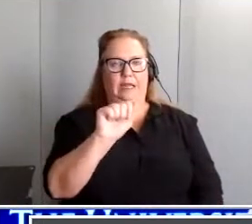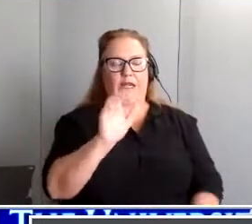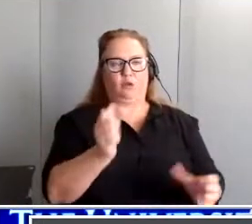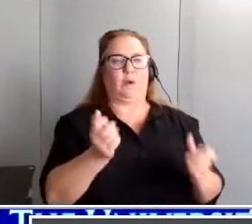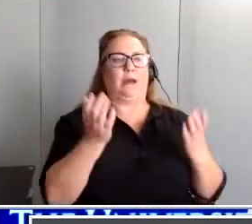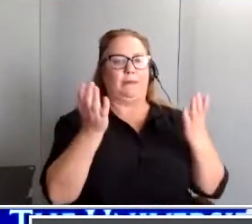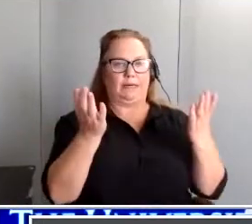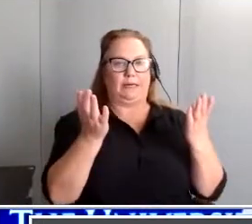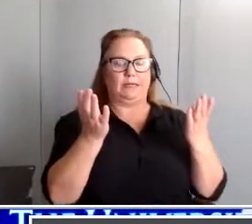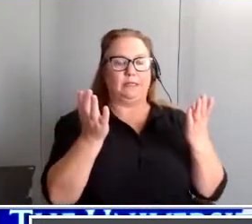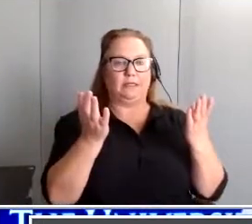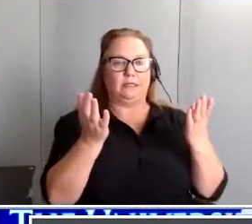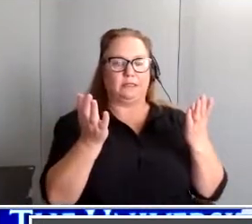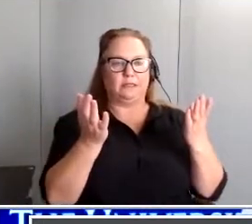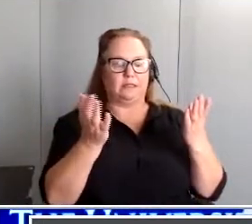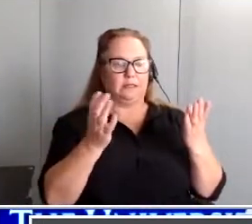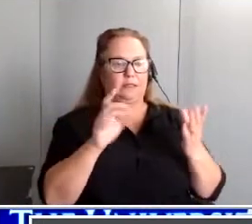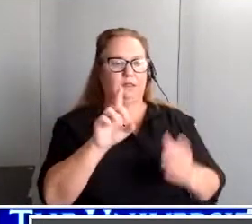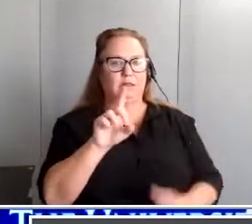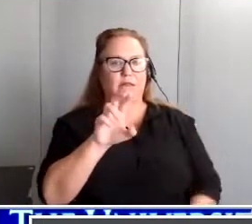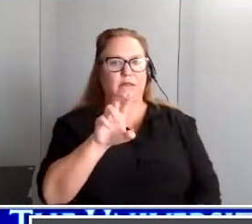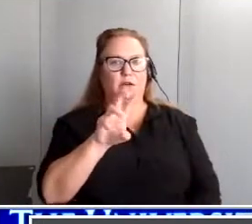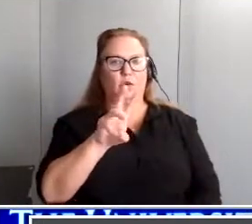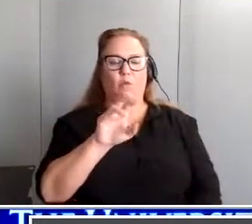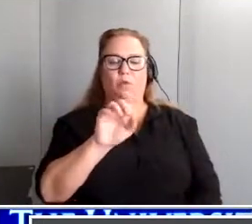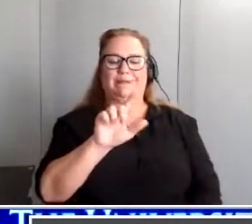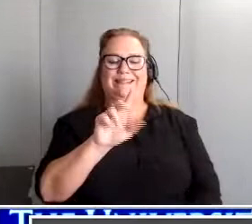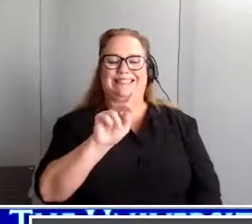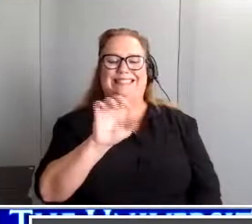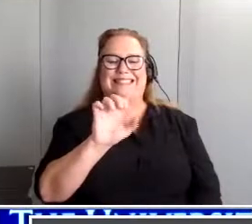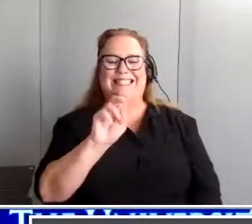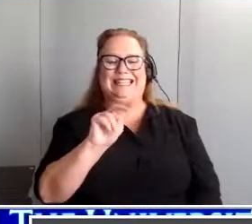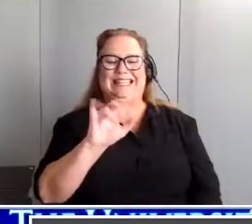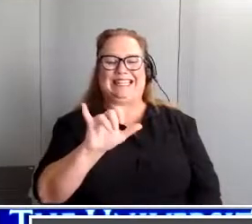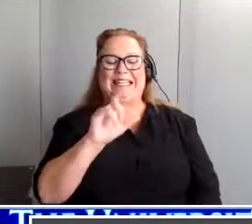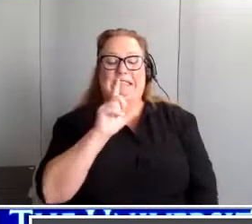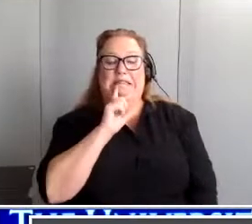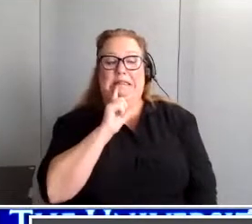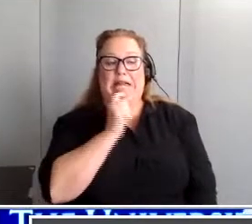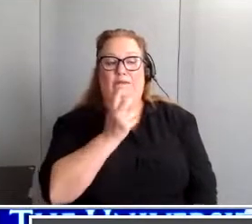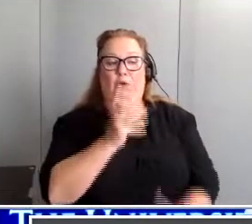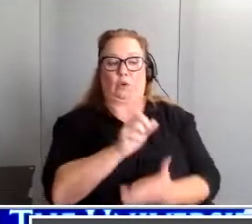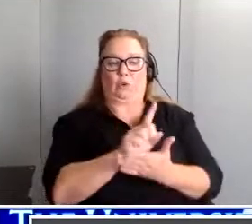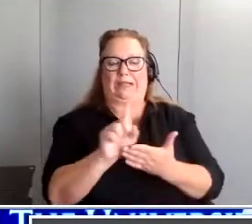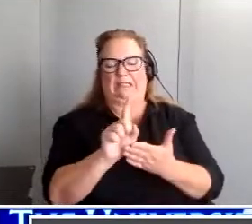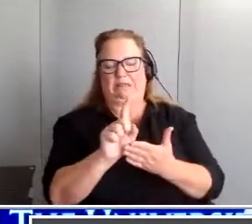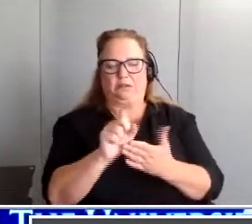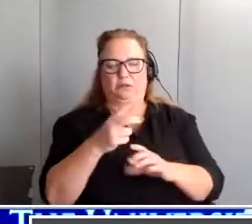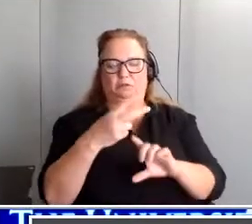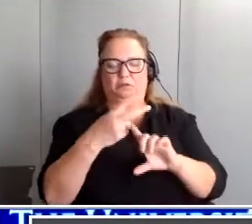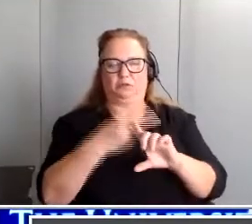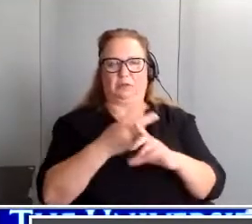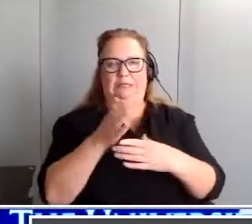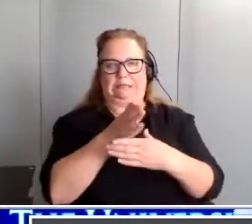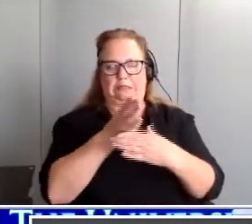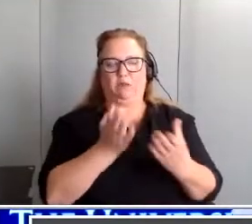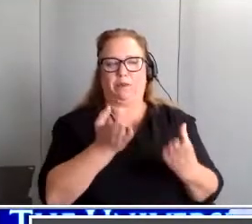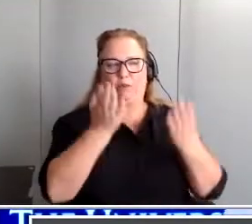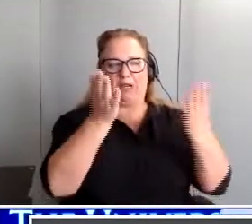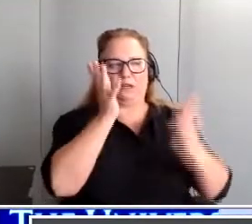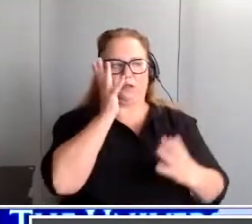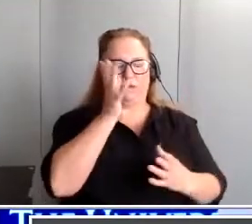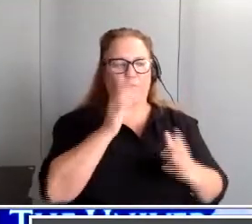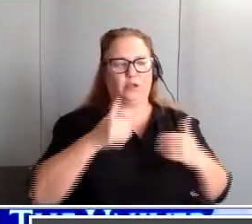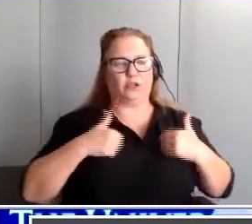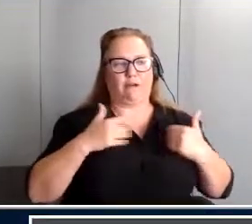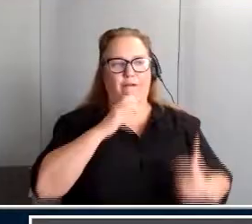recommendations. I think Dr. Walensky has even said that in the next few weeks to a couple months, there will be recommendations for those younger age